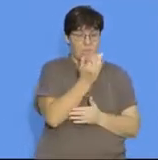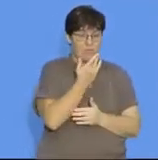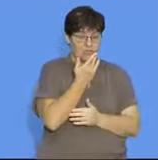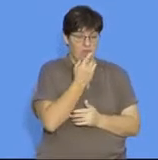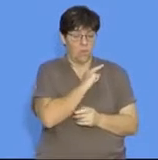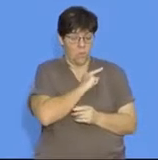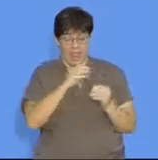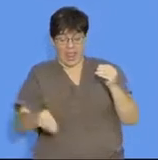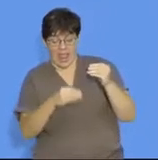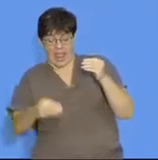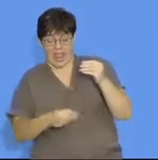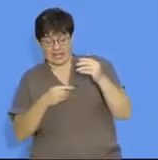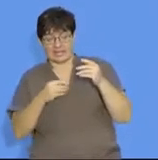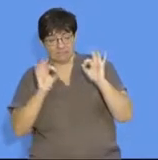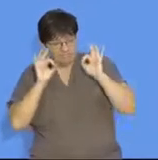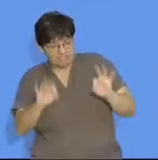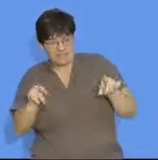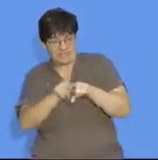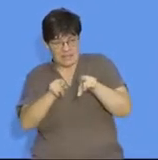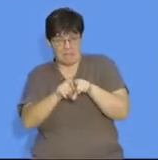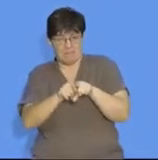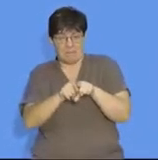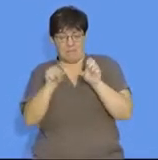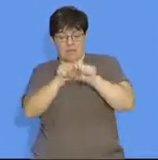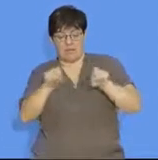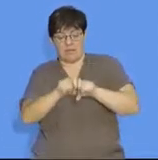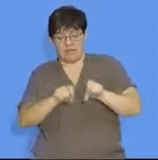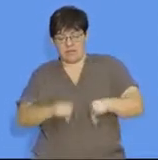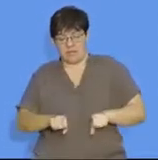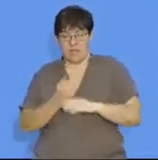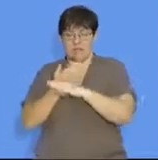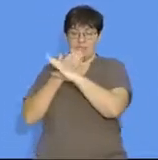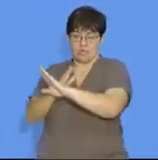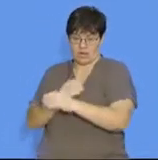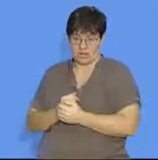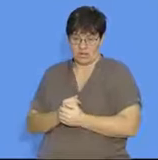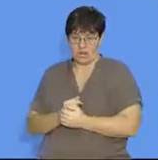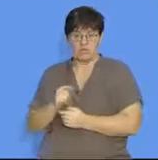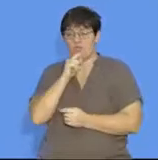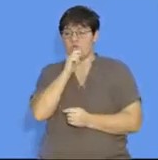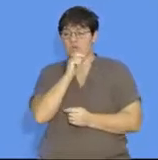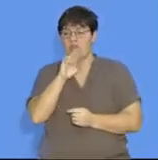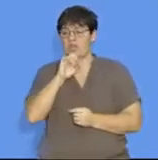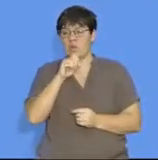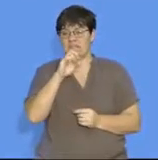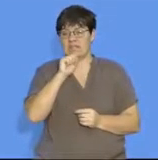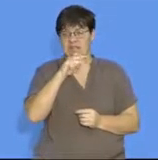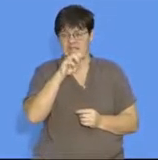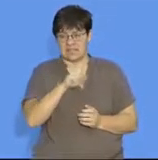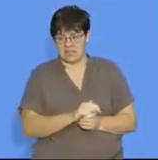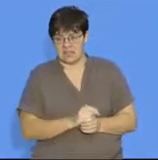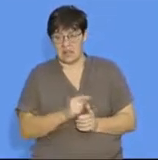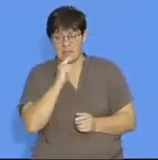battery by adding more identical resistors in parallel, okay, to the circuit instead of using the rheostat actually